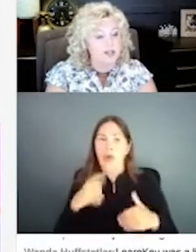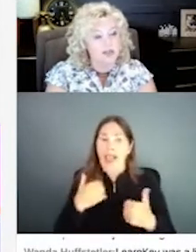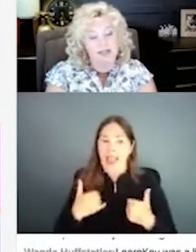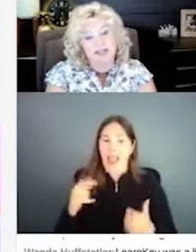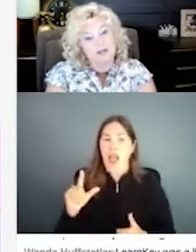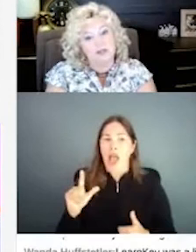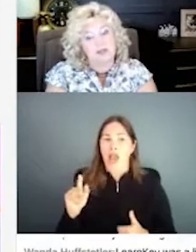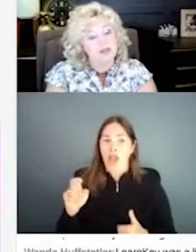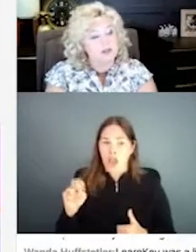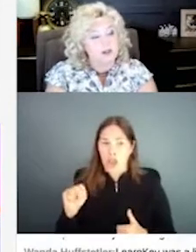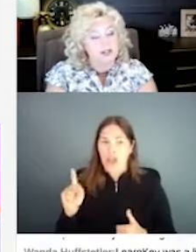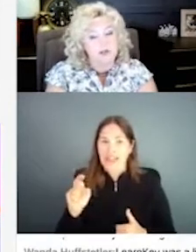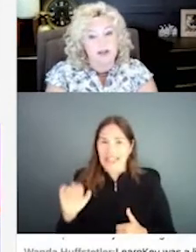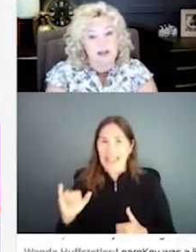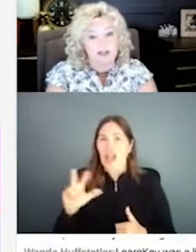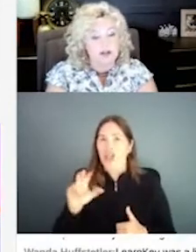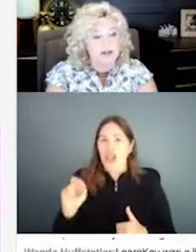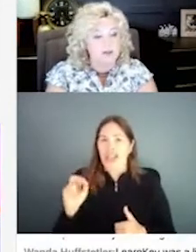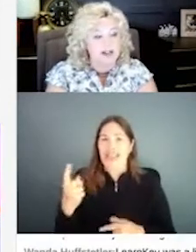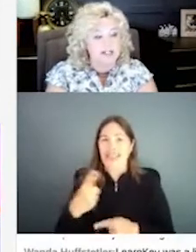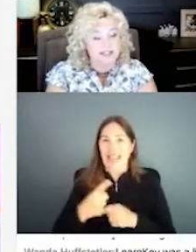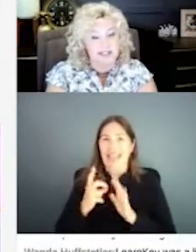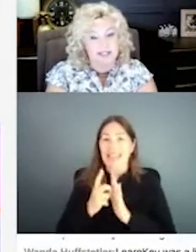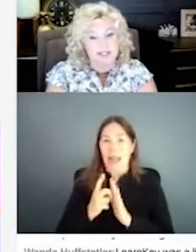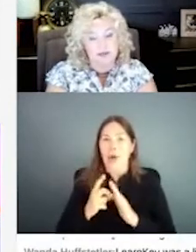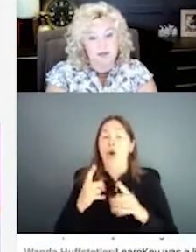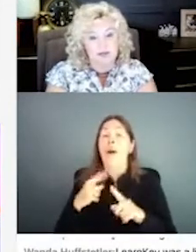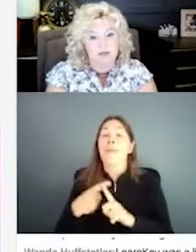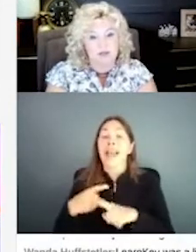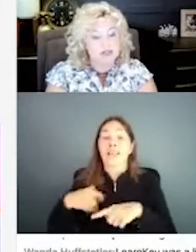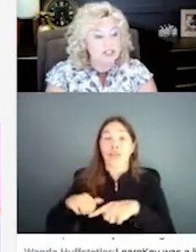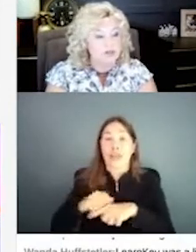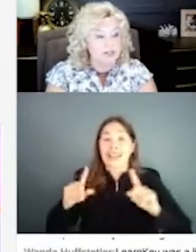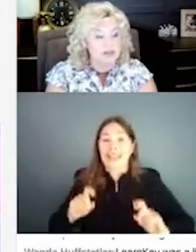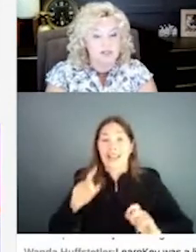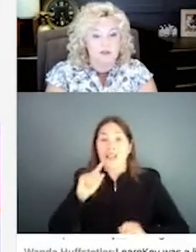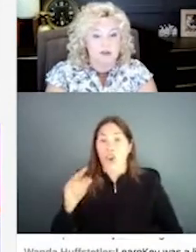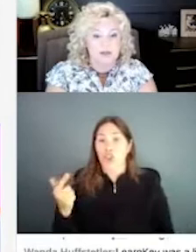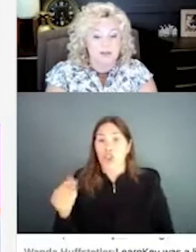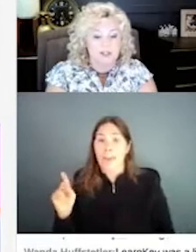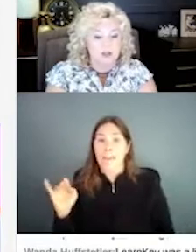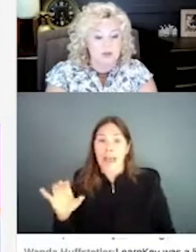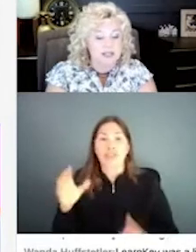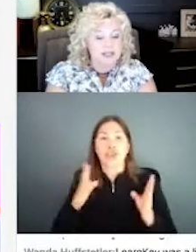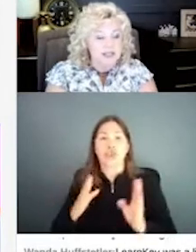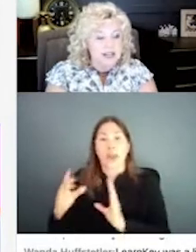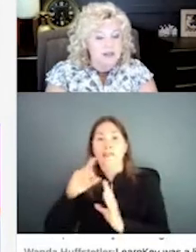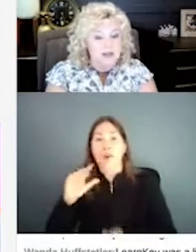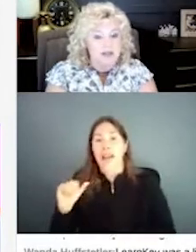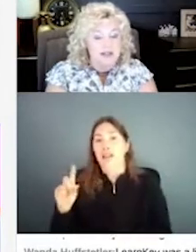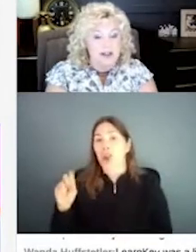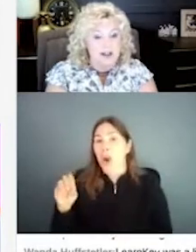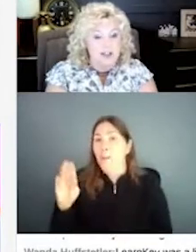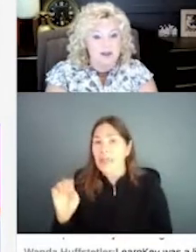30-day demos for anyone. I also have practice test demos for Geometric Cert Prep for Adobe. And then